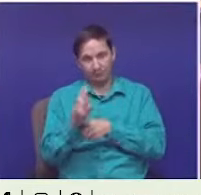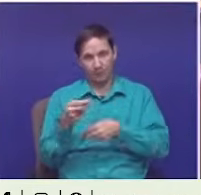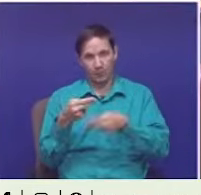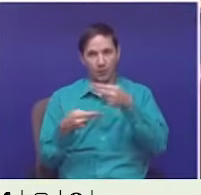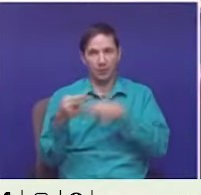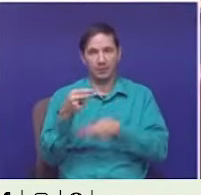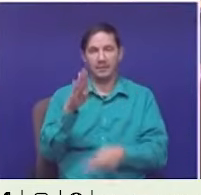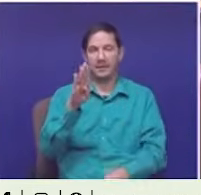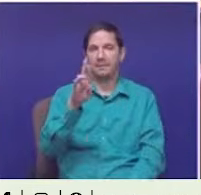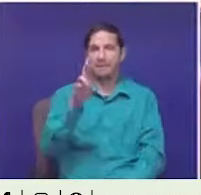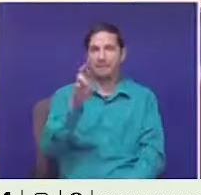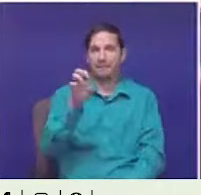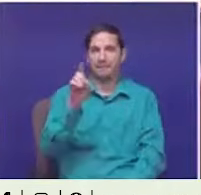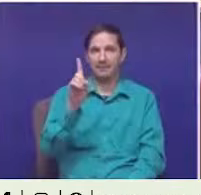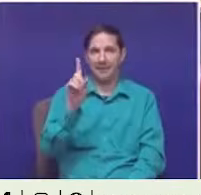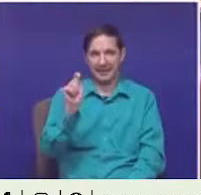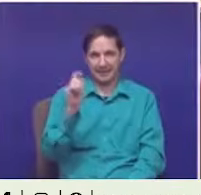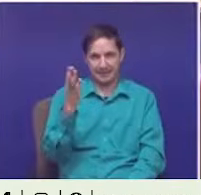the Honourable Briet.